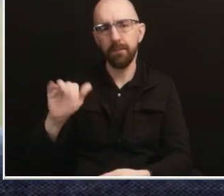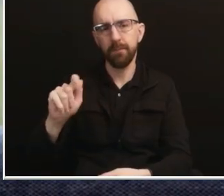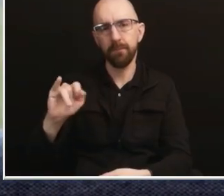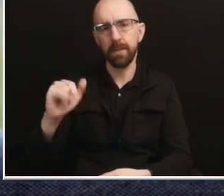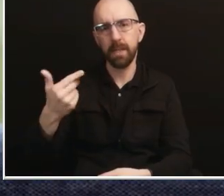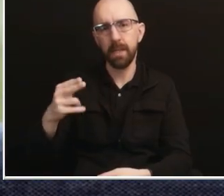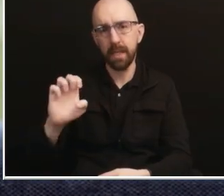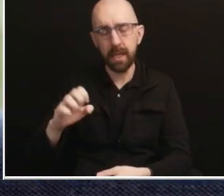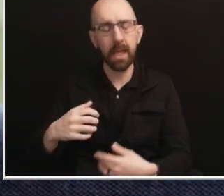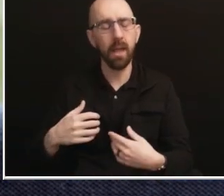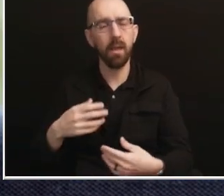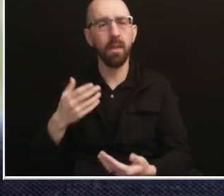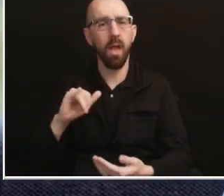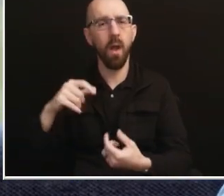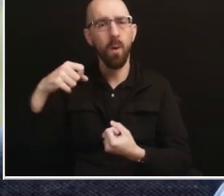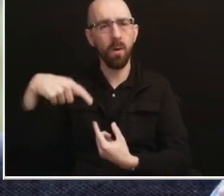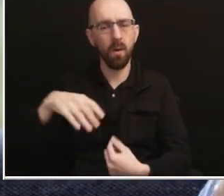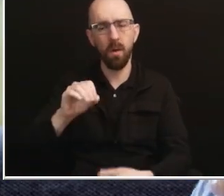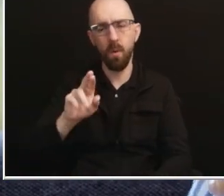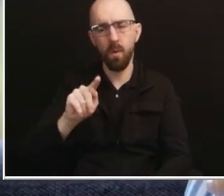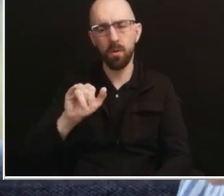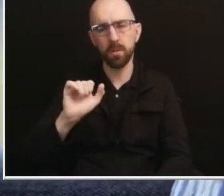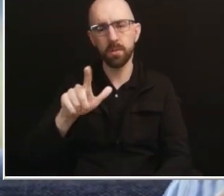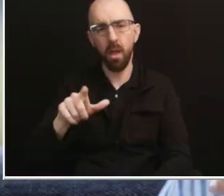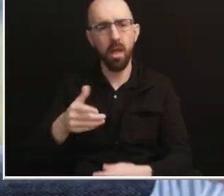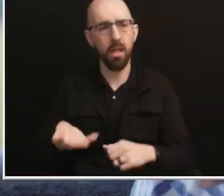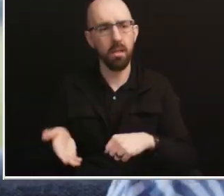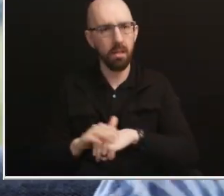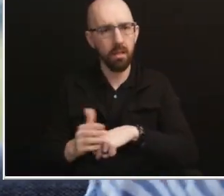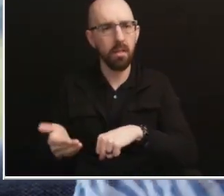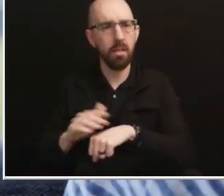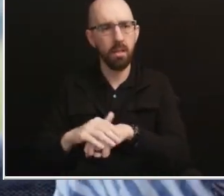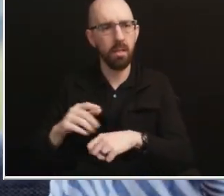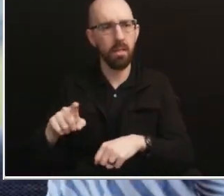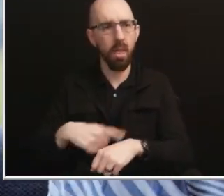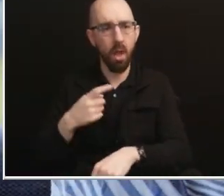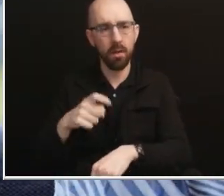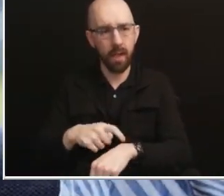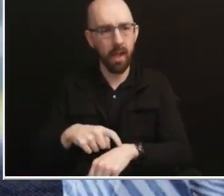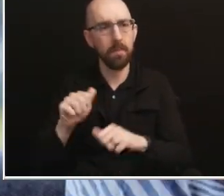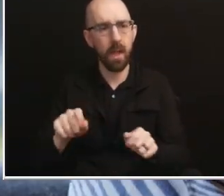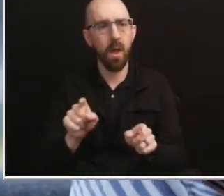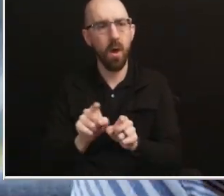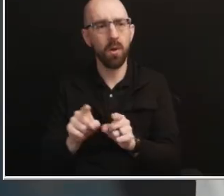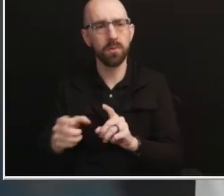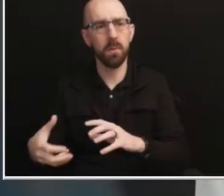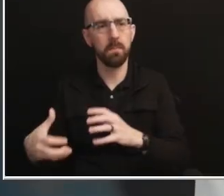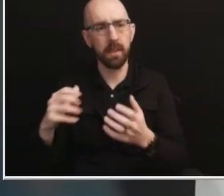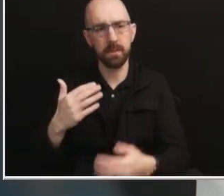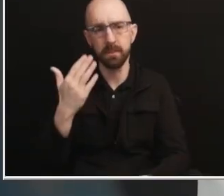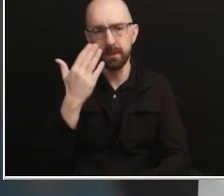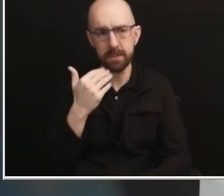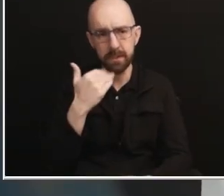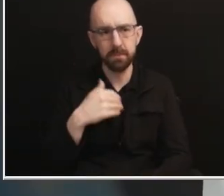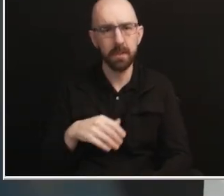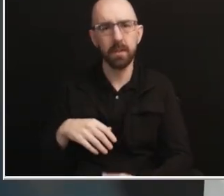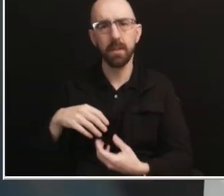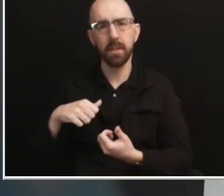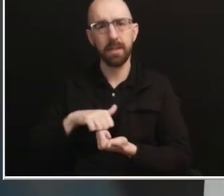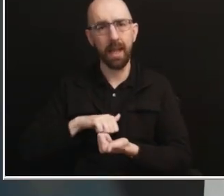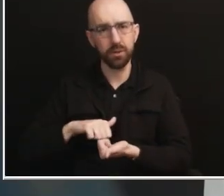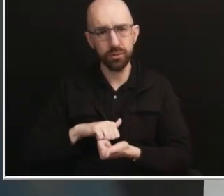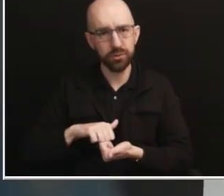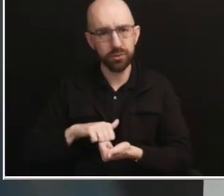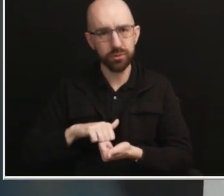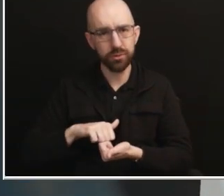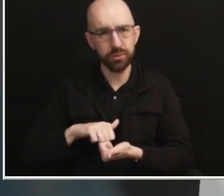that cortisol being elevated for a prolonged period of time, it can also mess with sleep, your metabolism, your immune